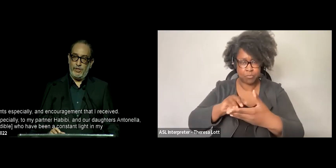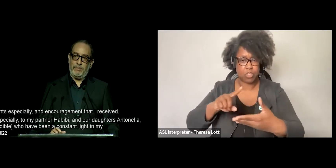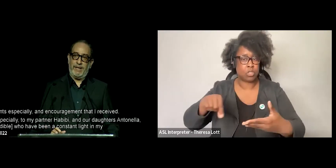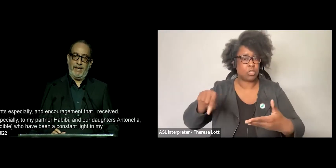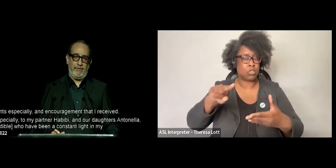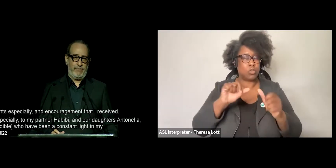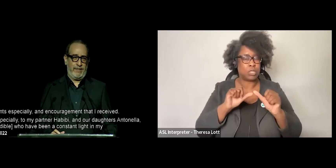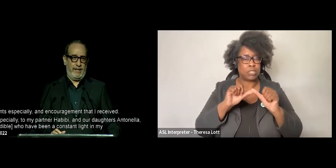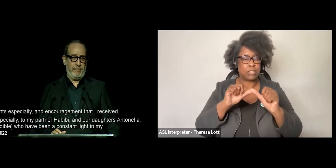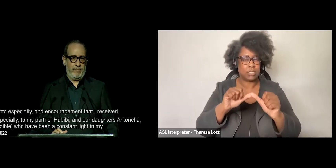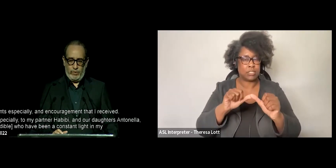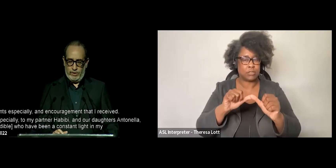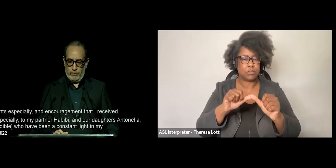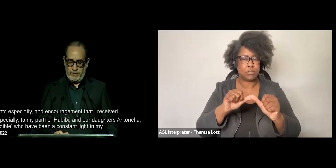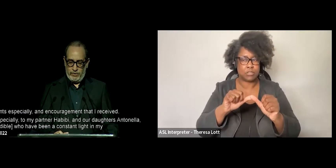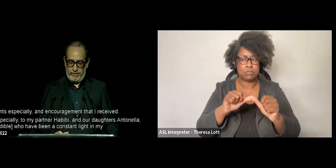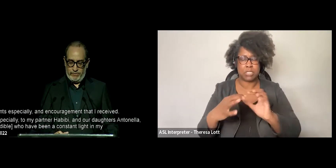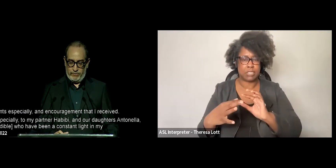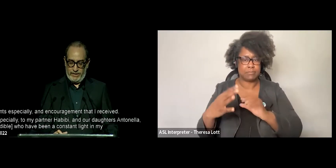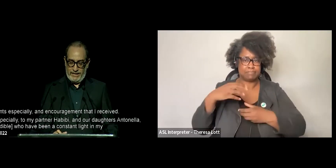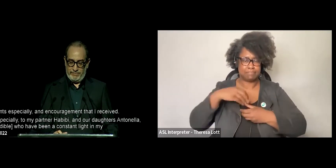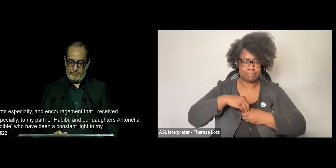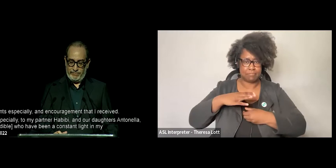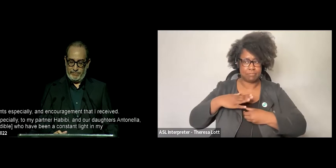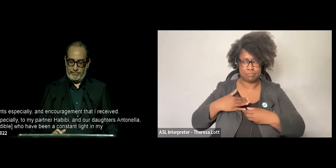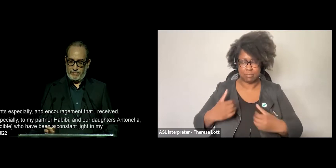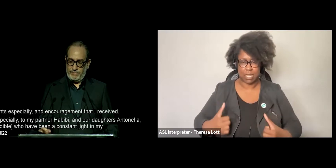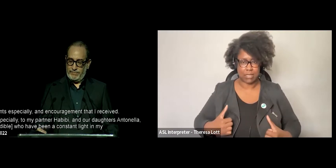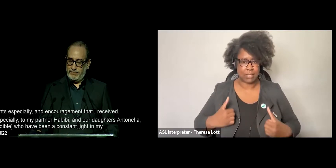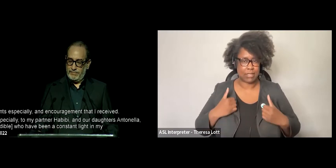and energy in my life, and I will always be grateful for that.